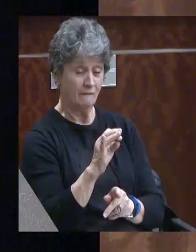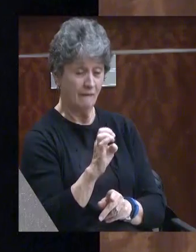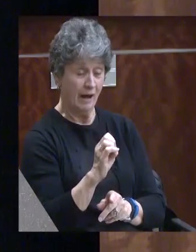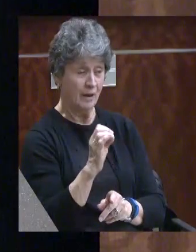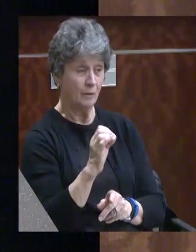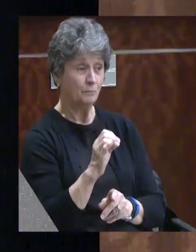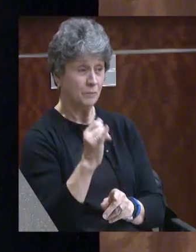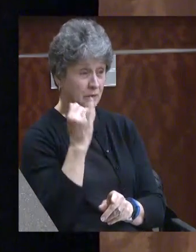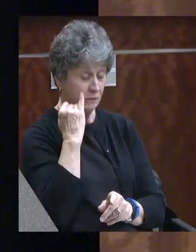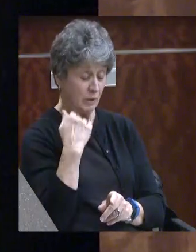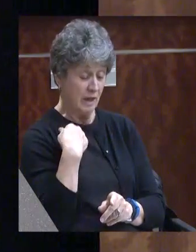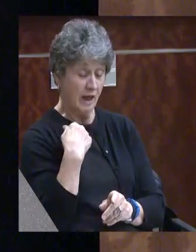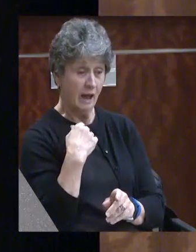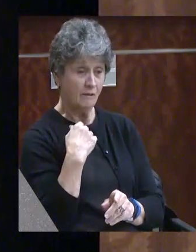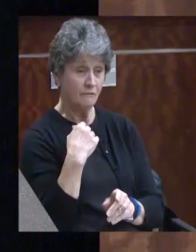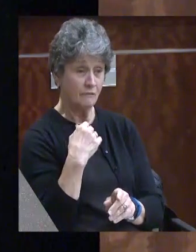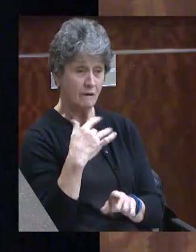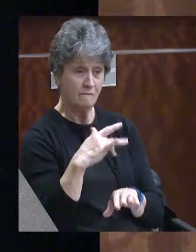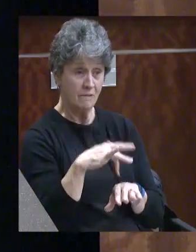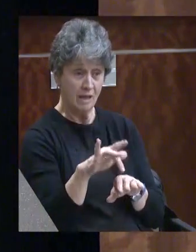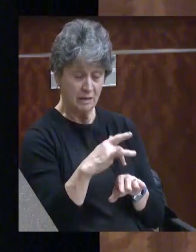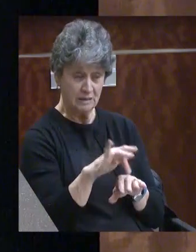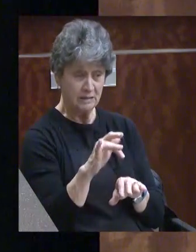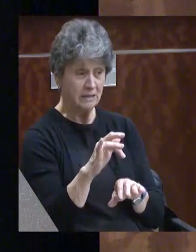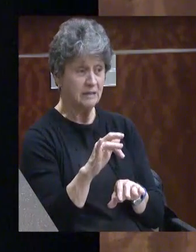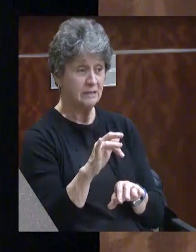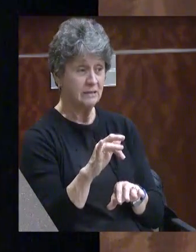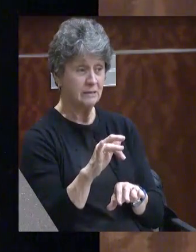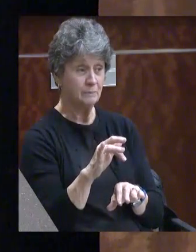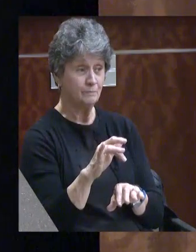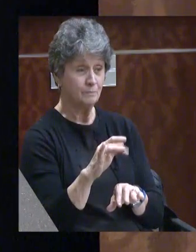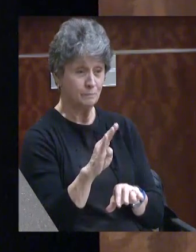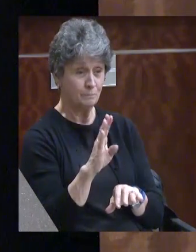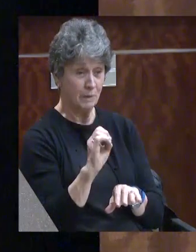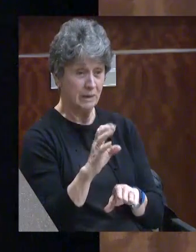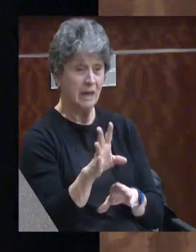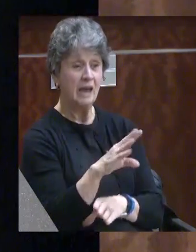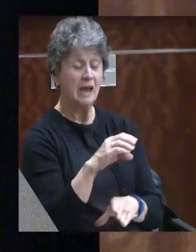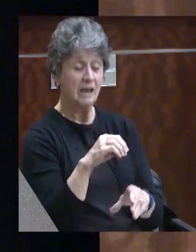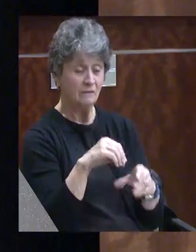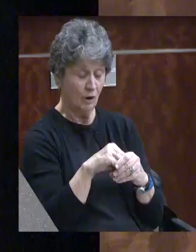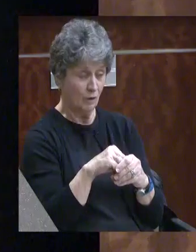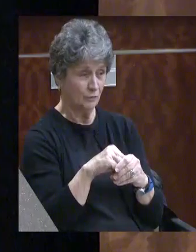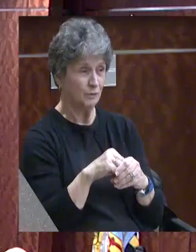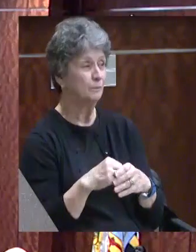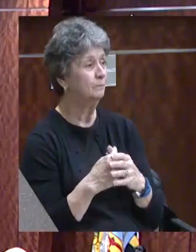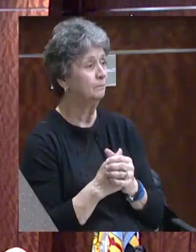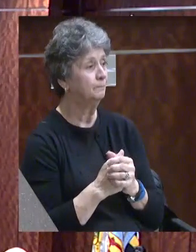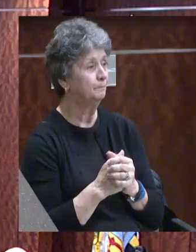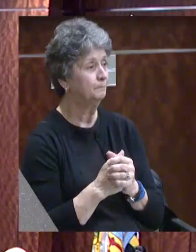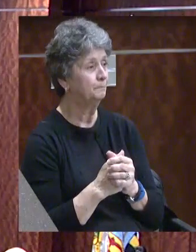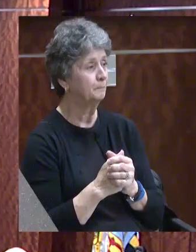some openings on our commissions and committees, so be involved.